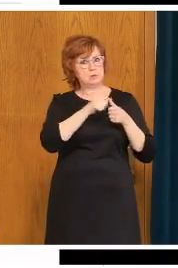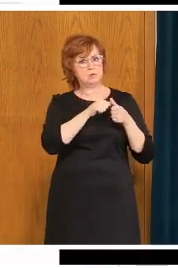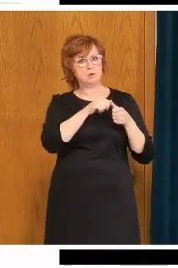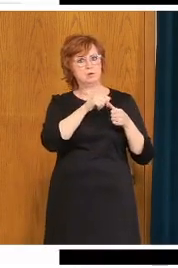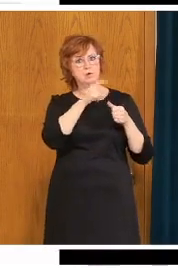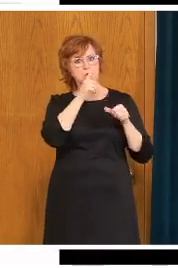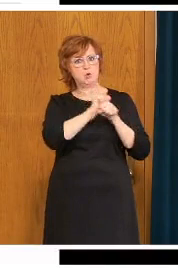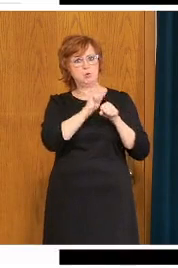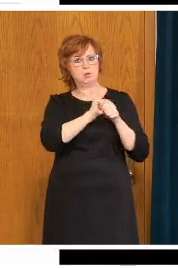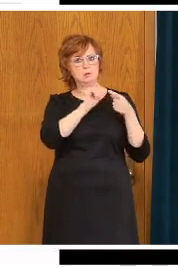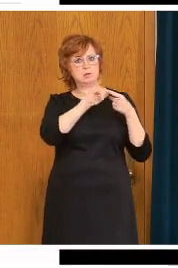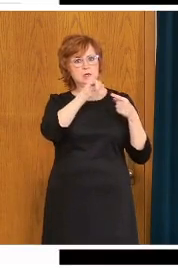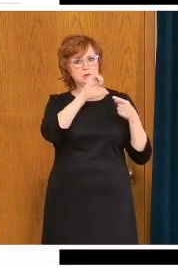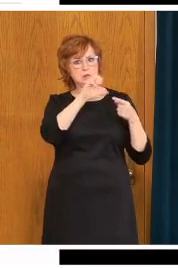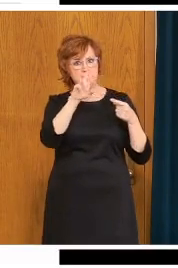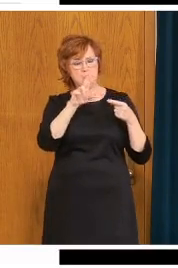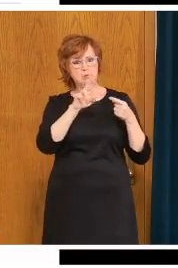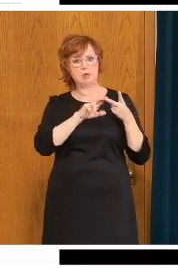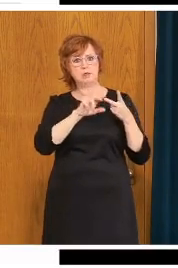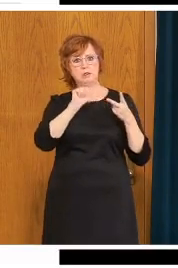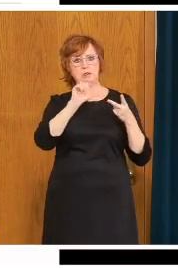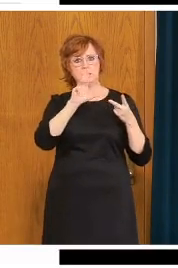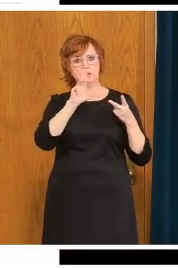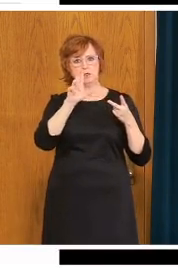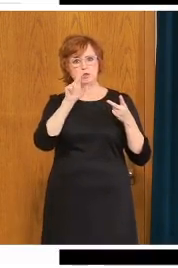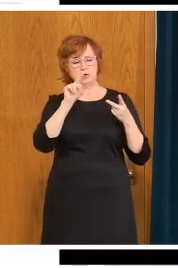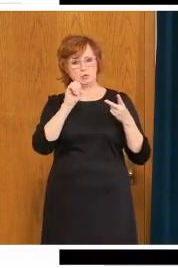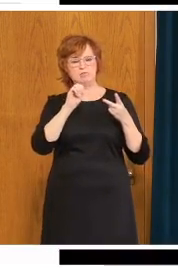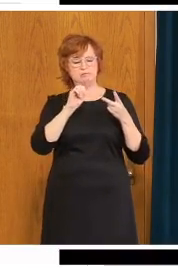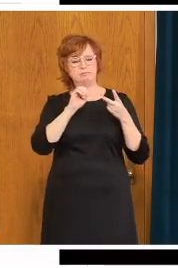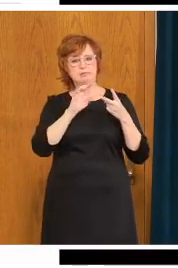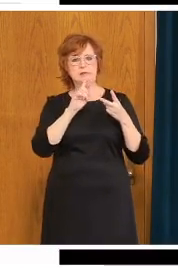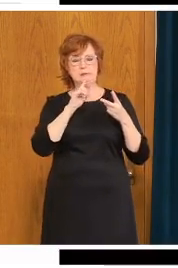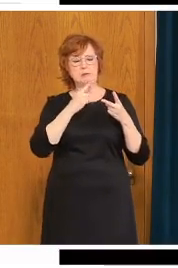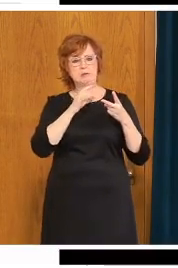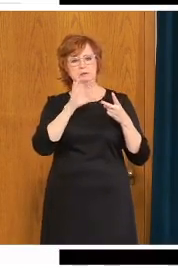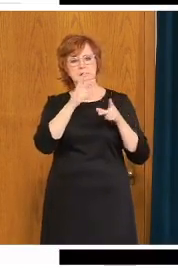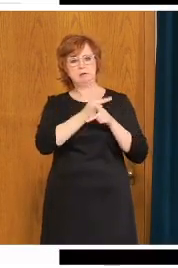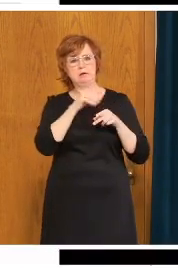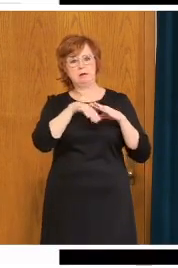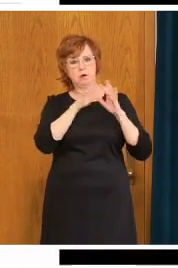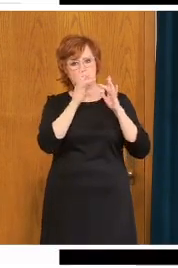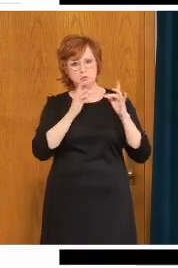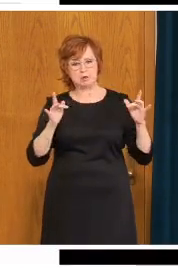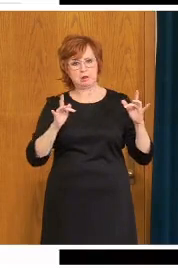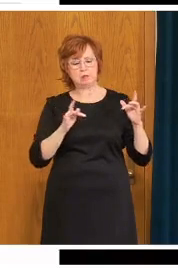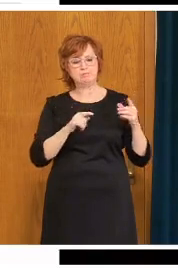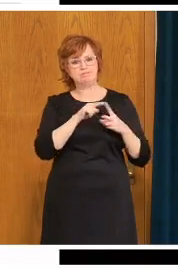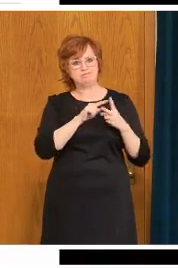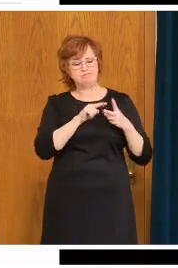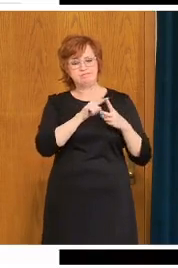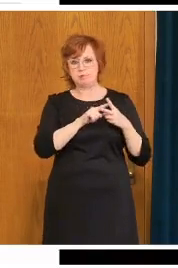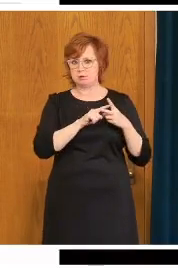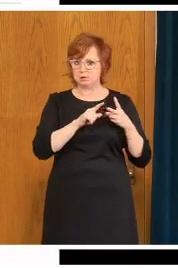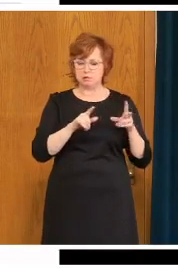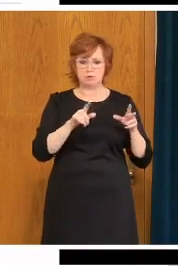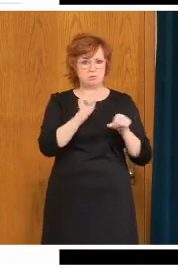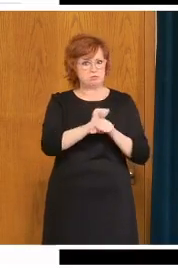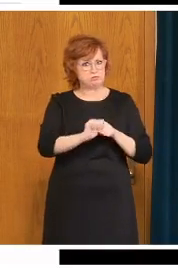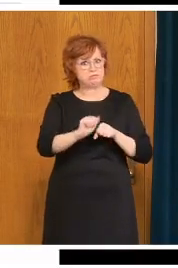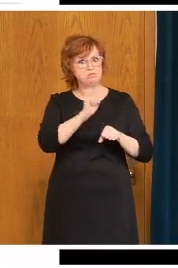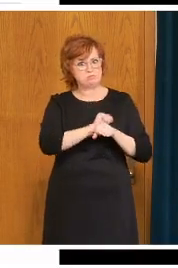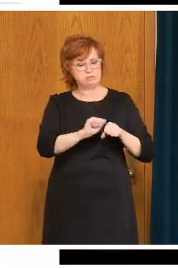hard to provide the best care possible, but we have to make sure that we do everything we can to keep ourselves, our family, our co-workers,